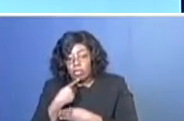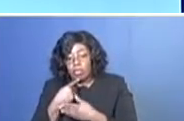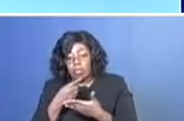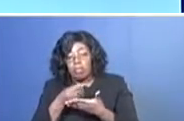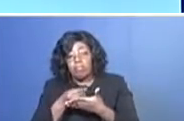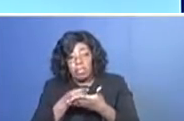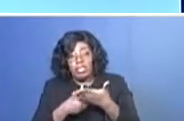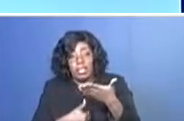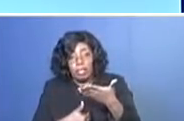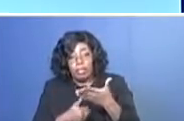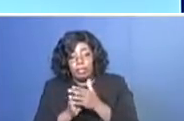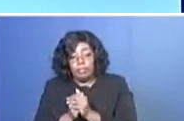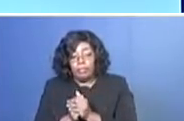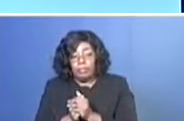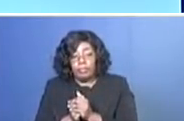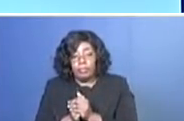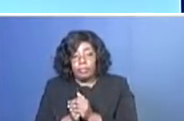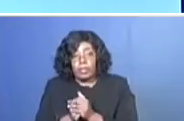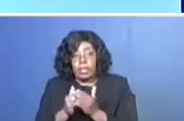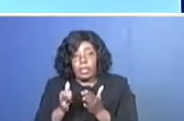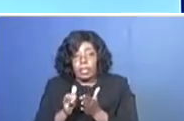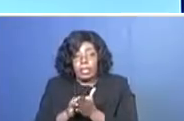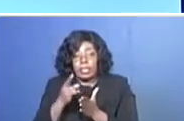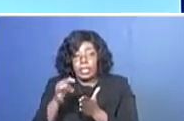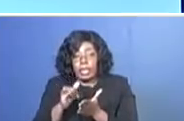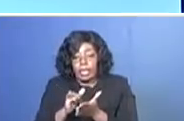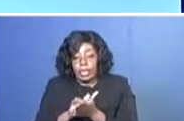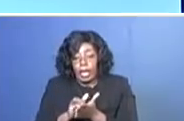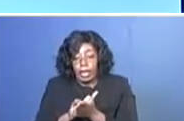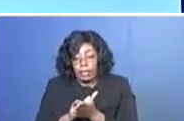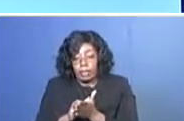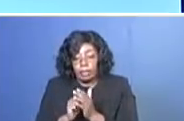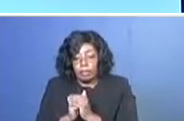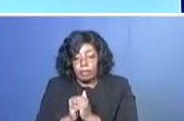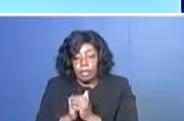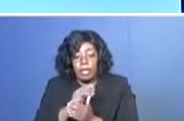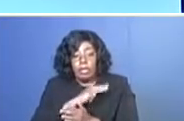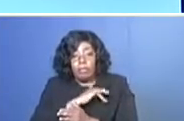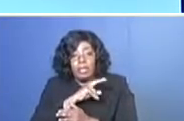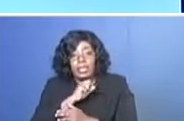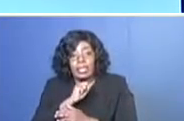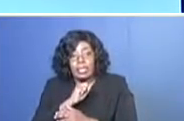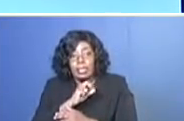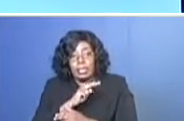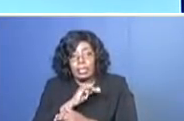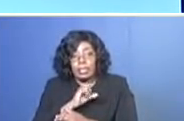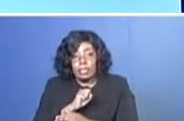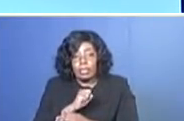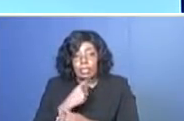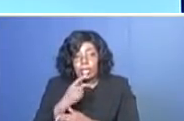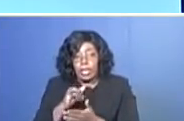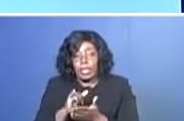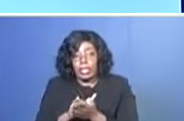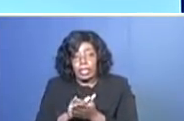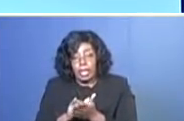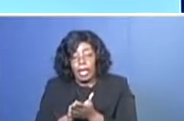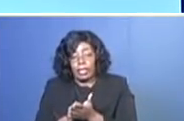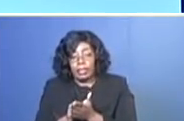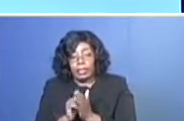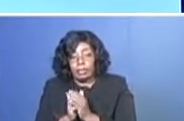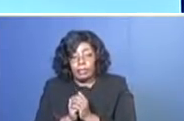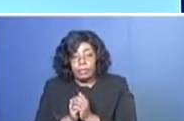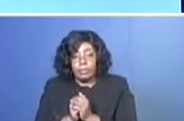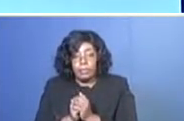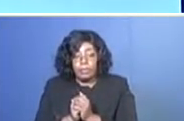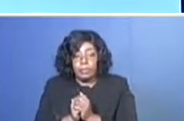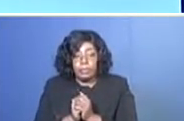Mr. Davis clapped back at the opposition leader, maintaining that his administration has moved swiftly on key pledges. Here's Keishla